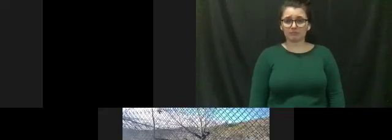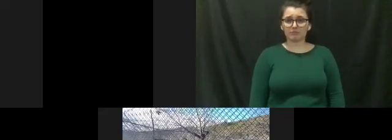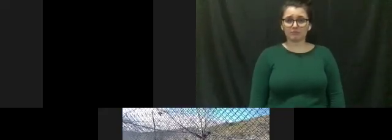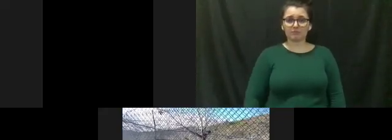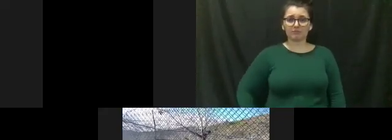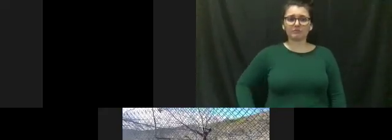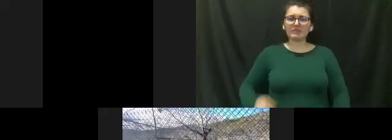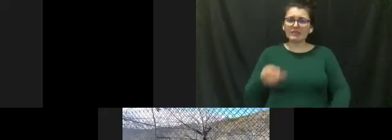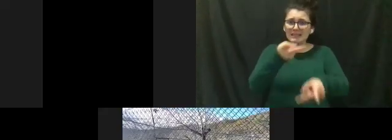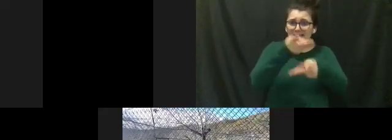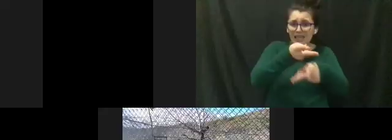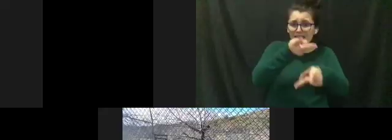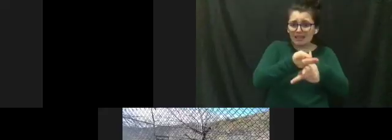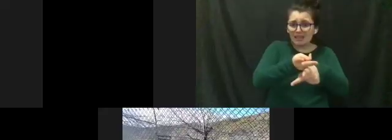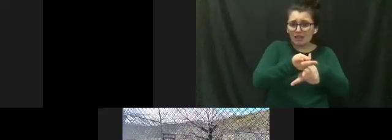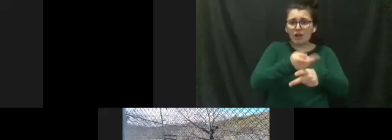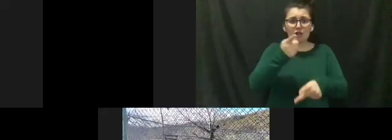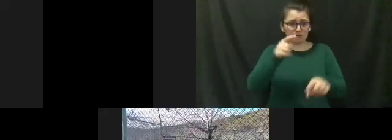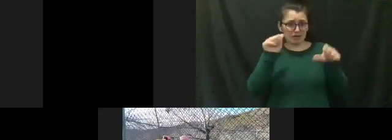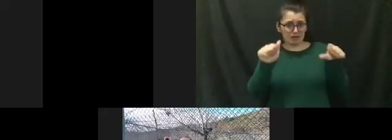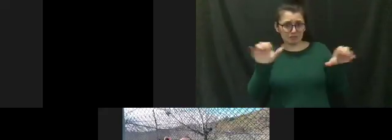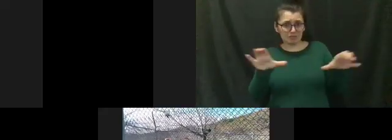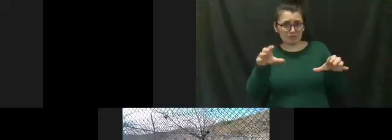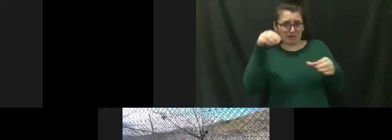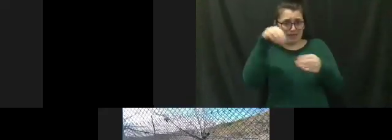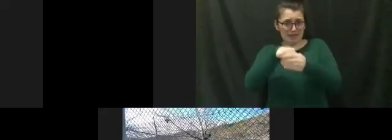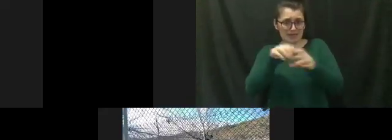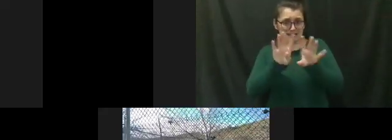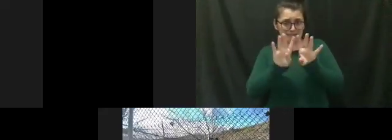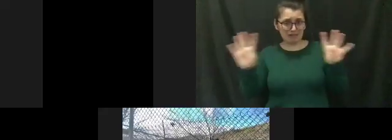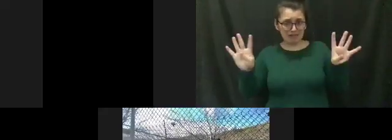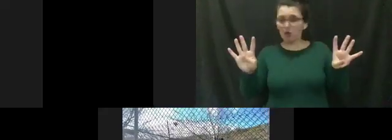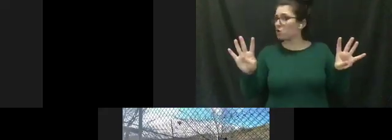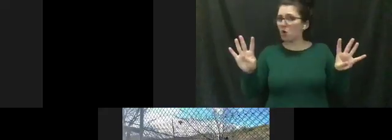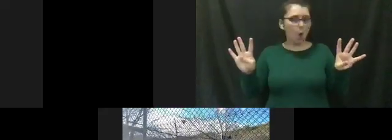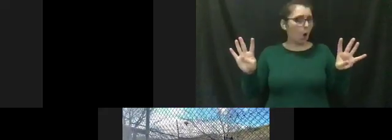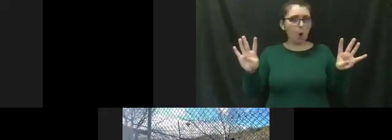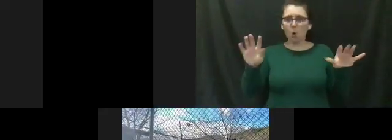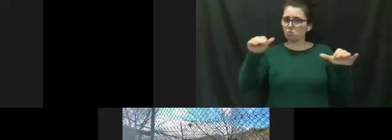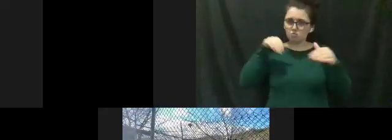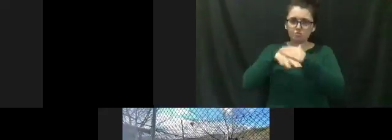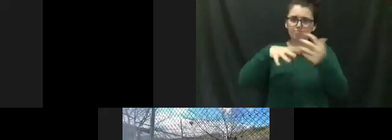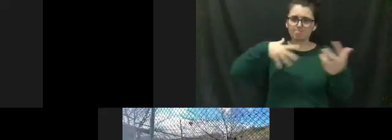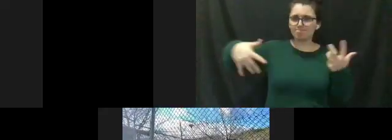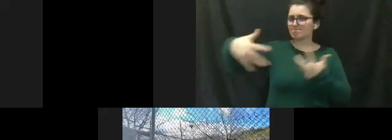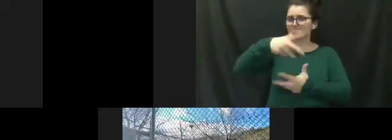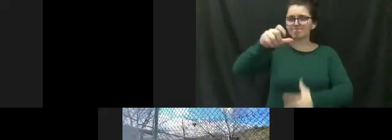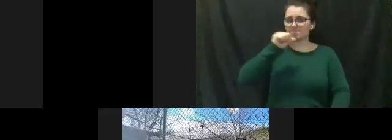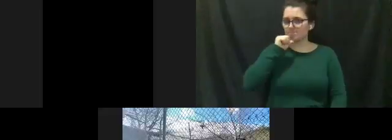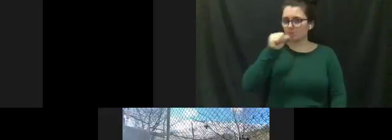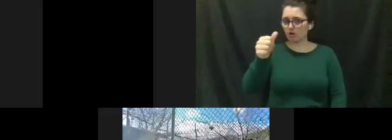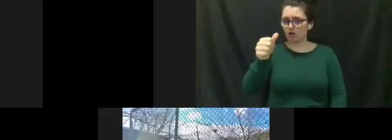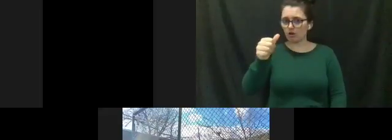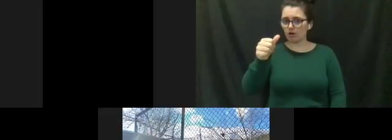take care of them. So you would do this when you're in there with them? No, we Oh. never go inside with these guys. And that's why the